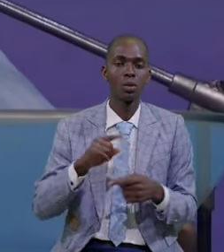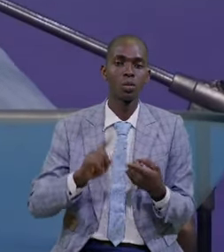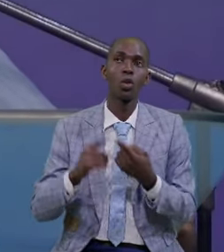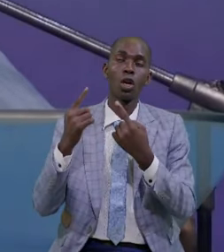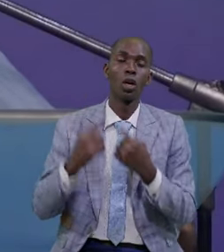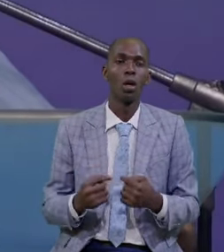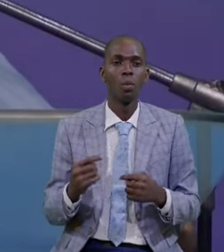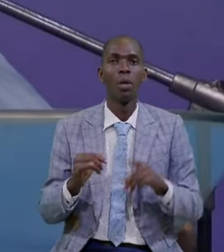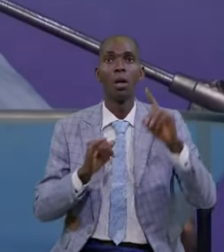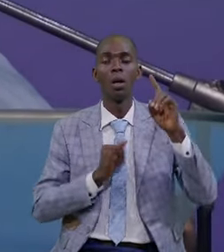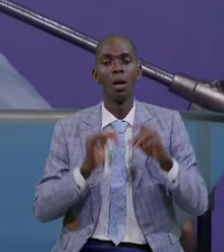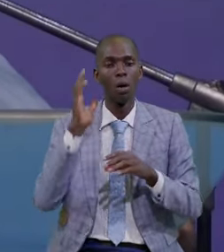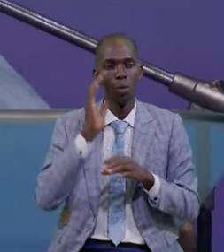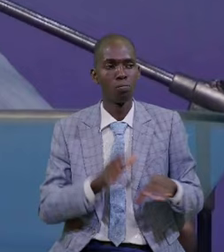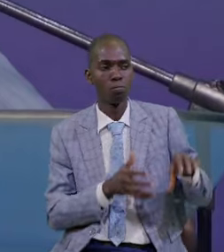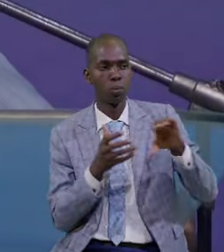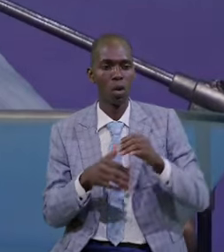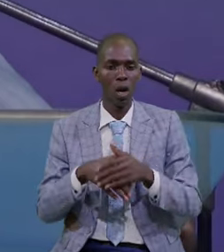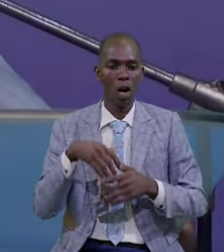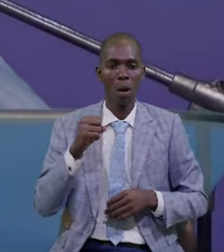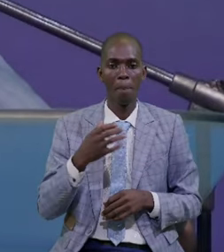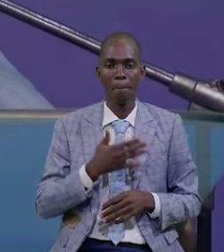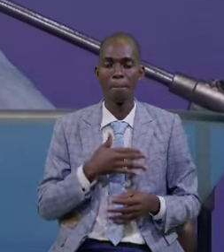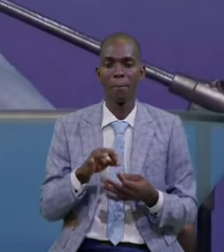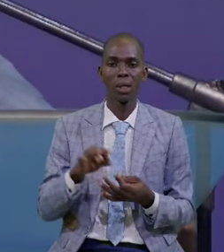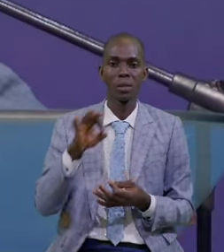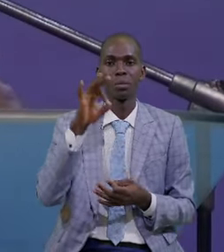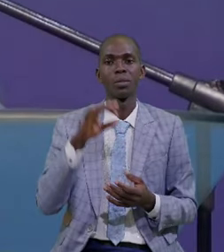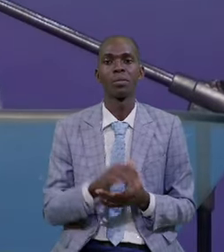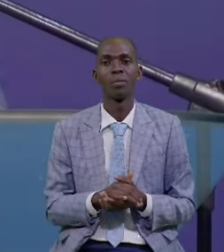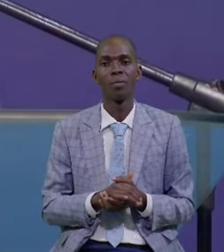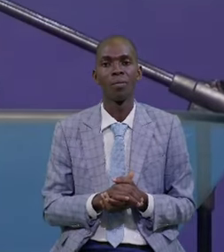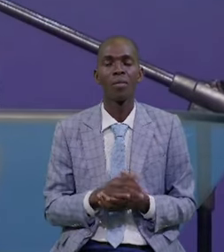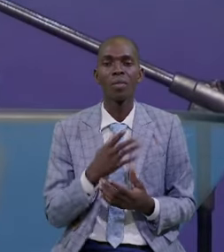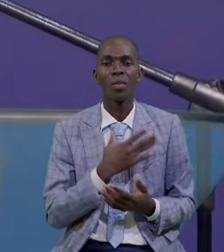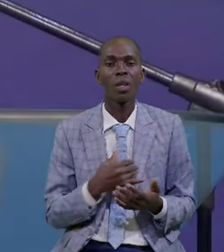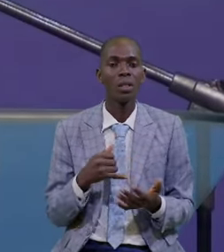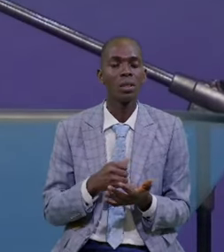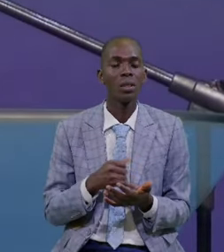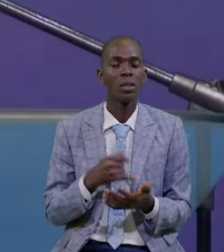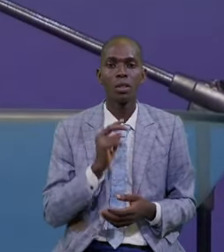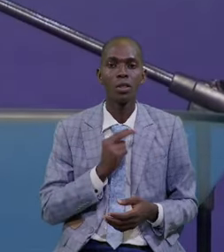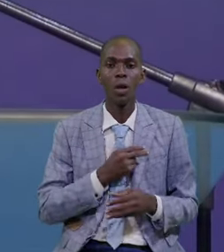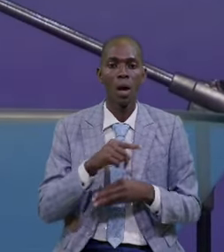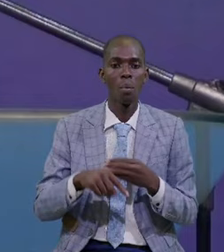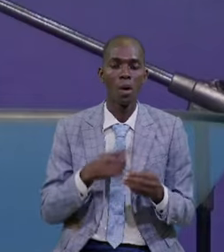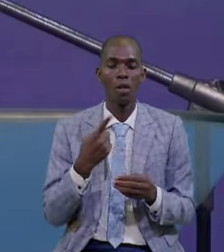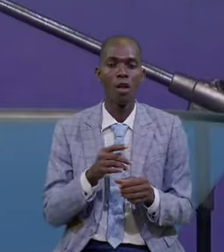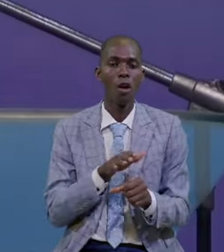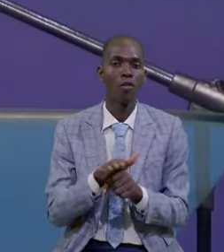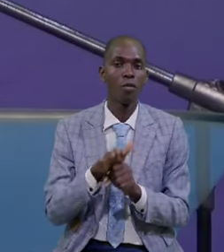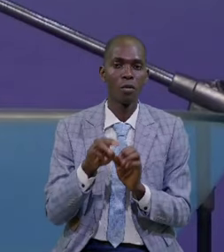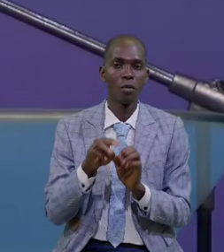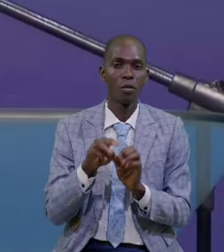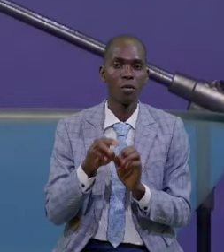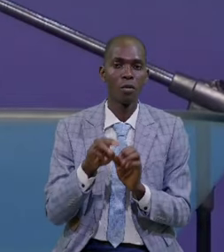will pour out my spirit. And then he tells us about the fulfillment in Acts